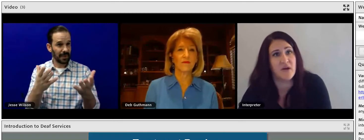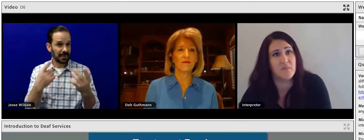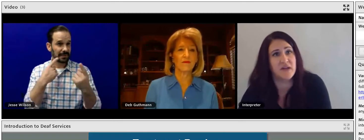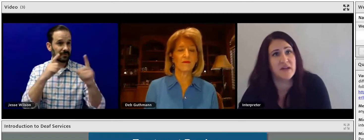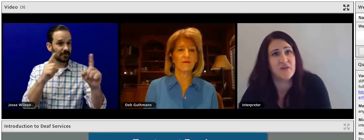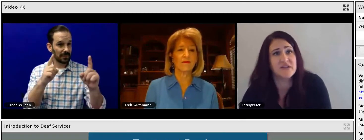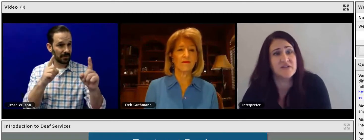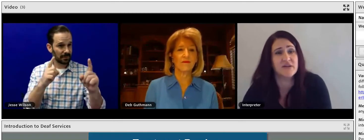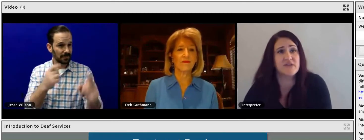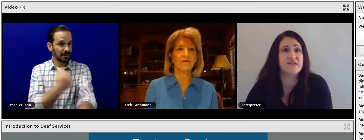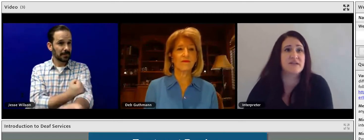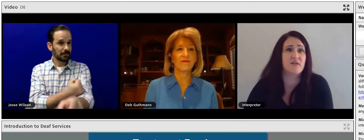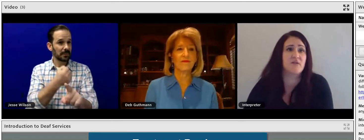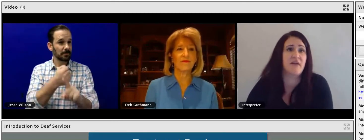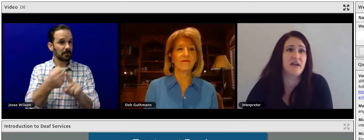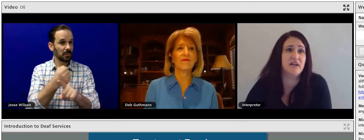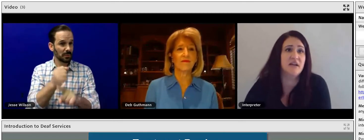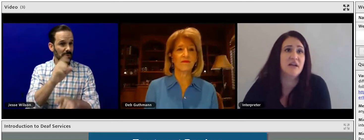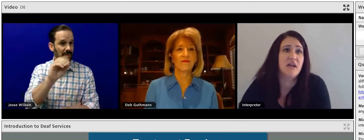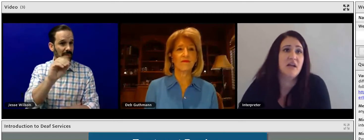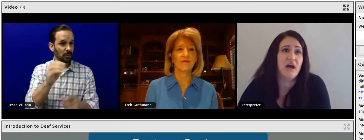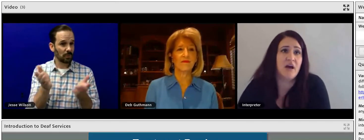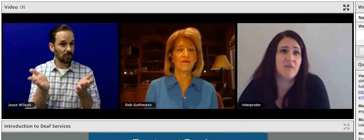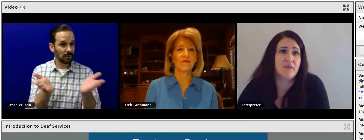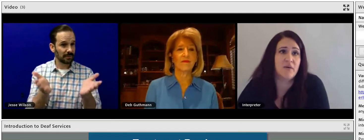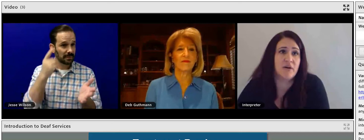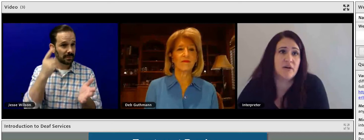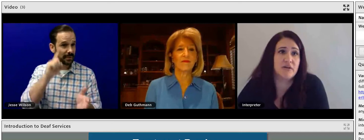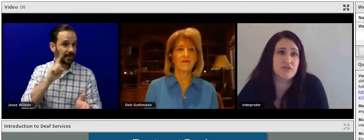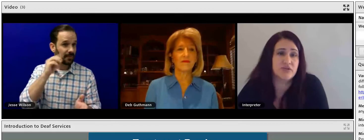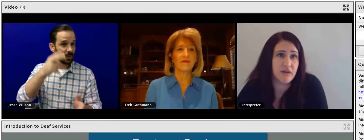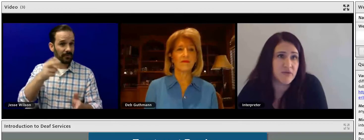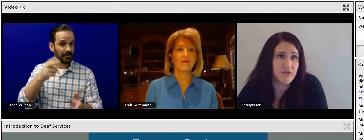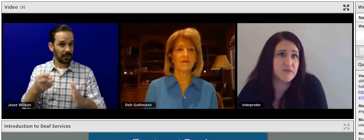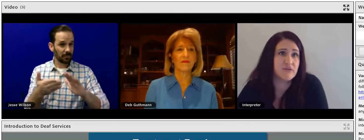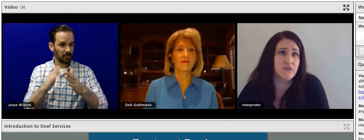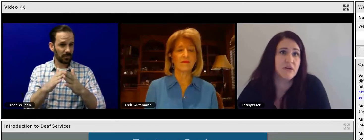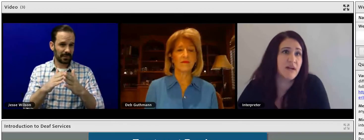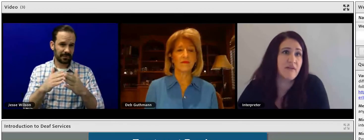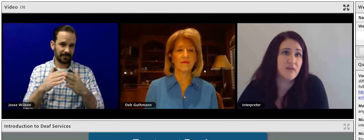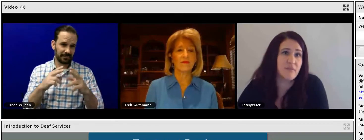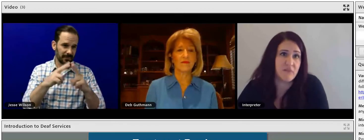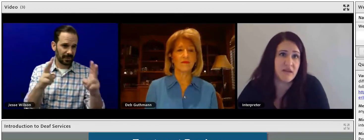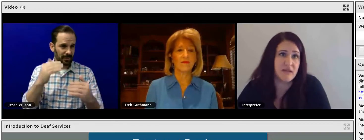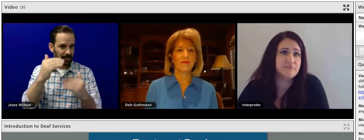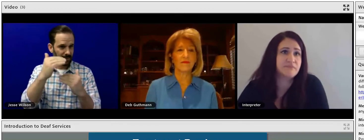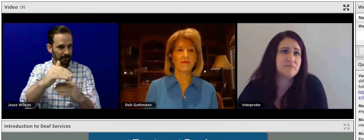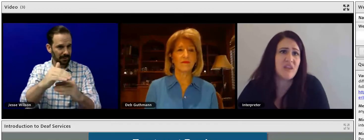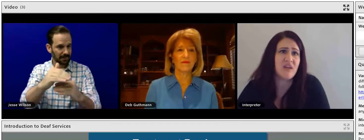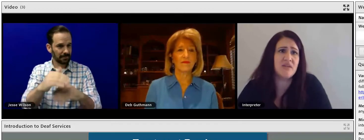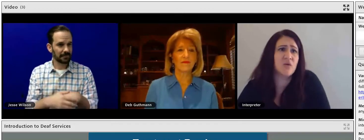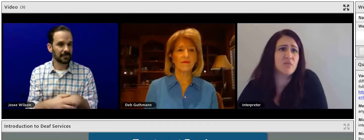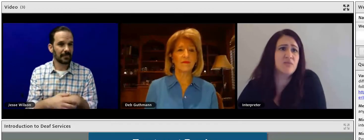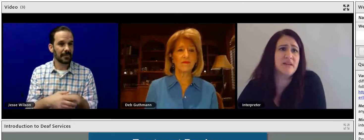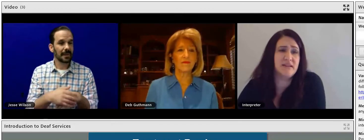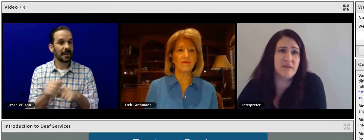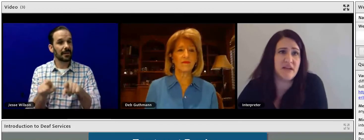accept out of state people as well. But as far as the resources that are provided for drug abuse or whatever it might